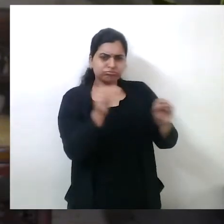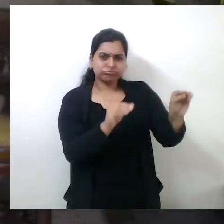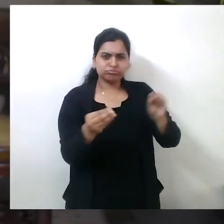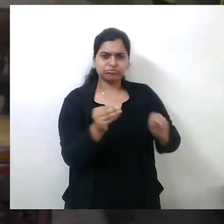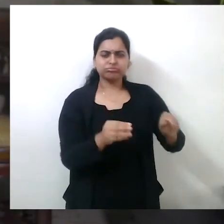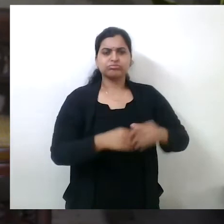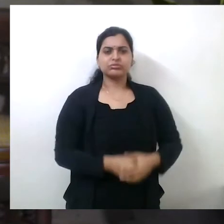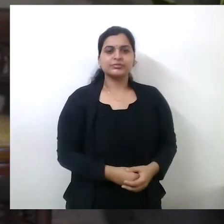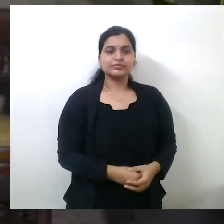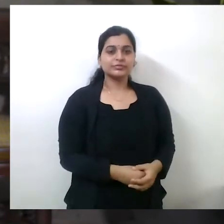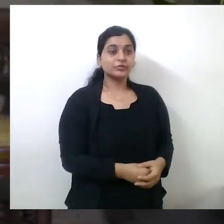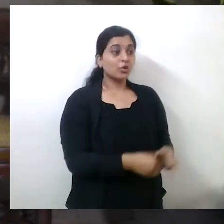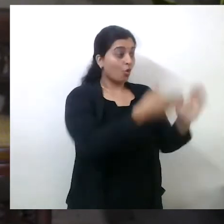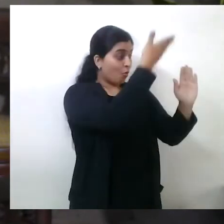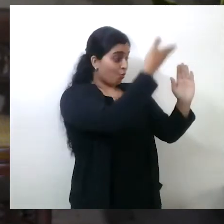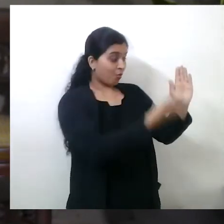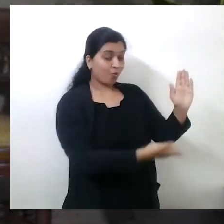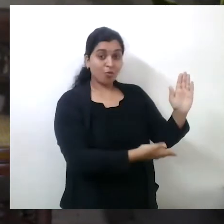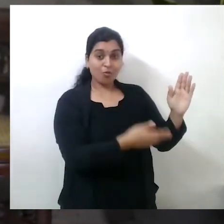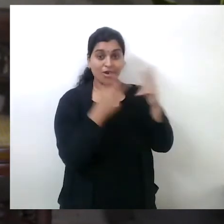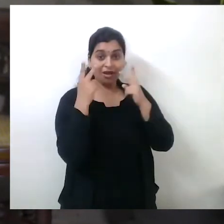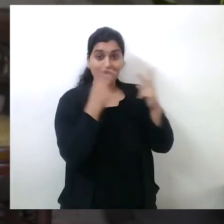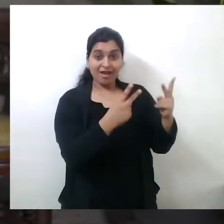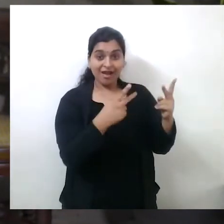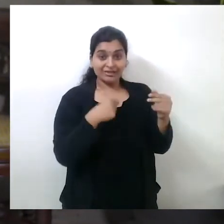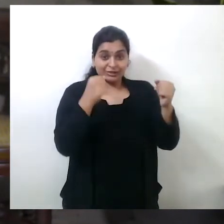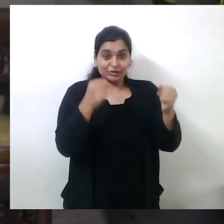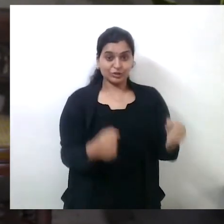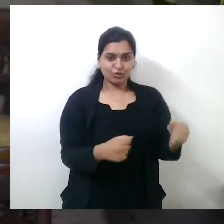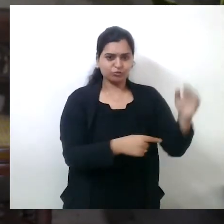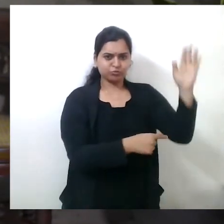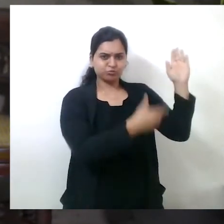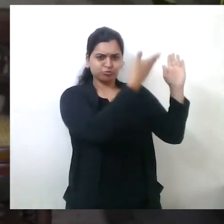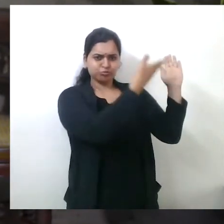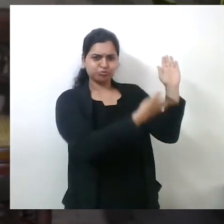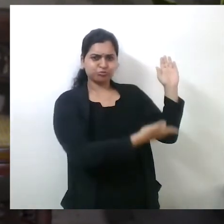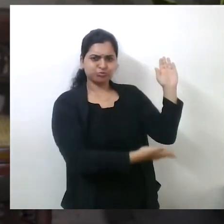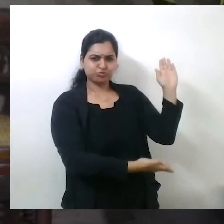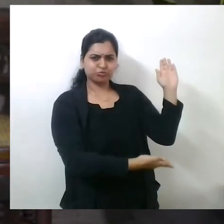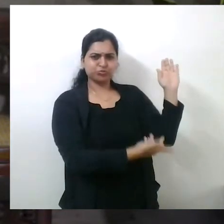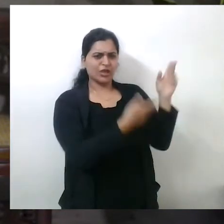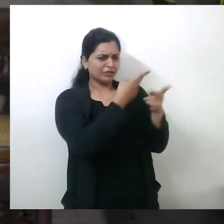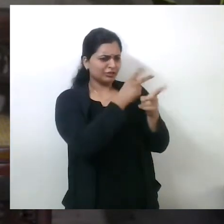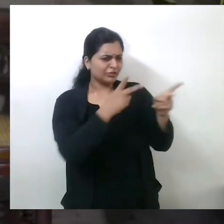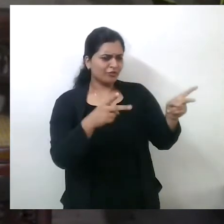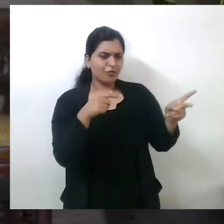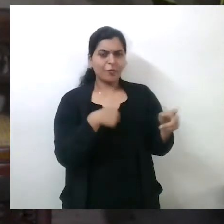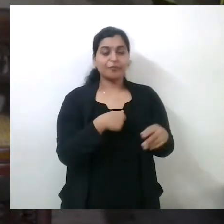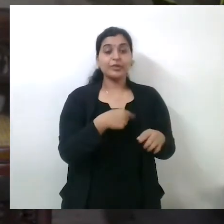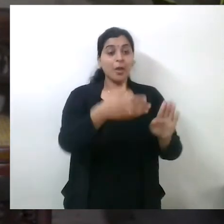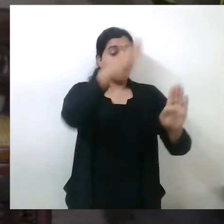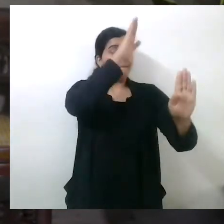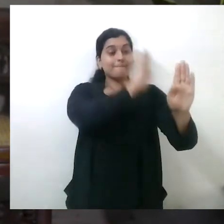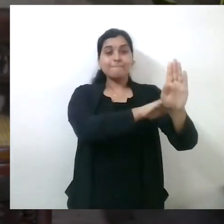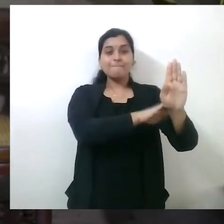that these details have been set into are elaborately sort of carved with floral vines. At the back,